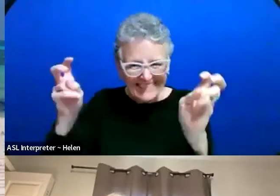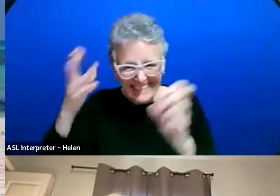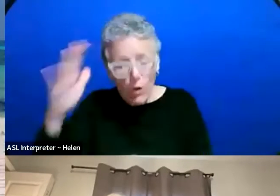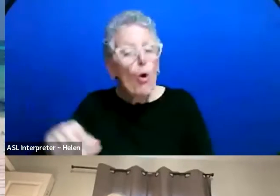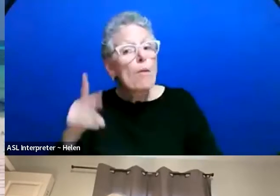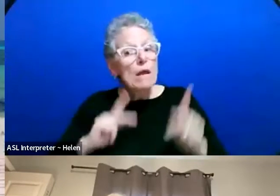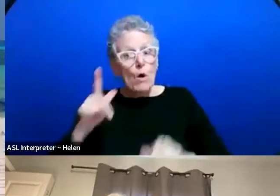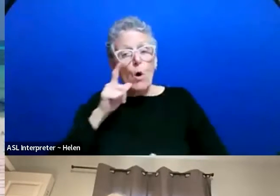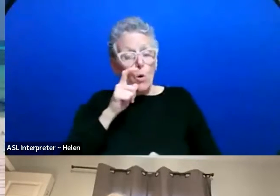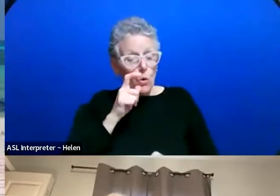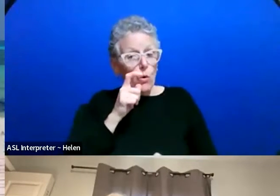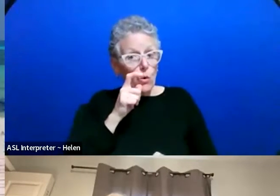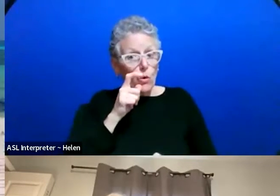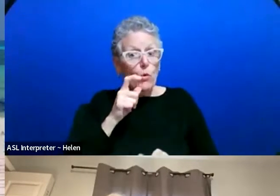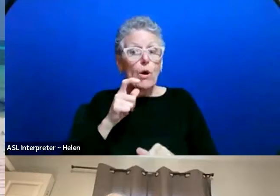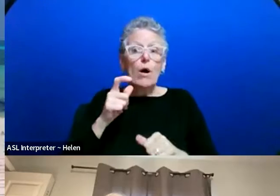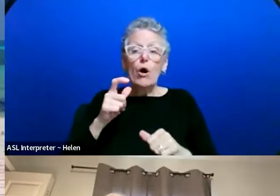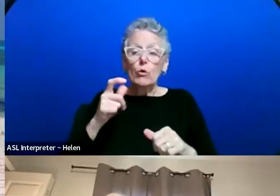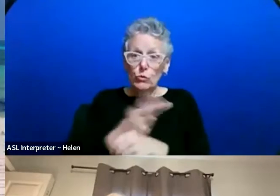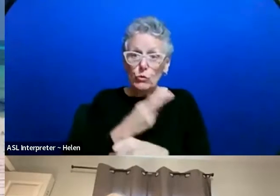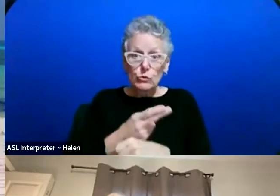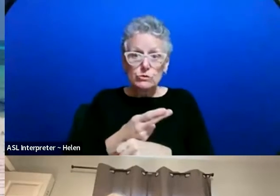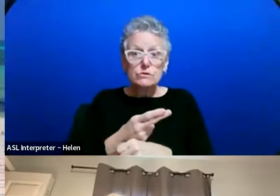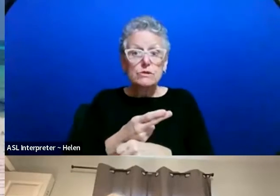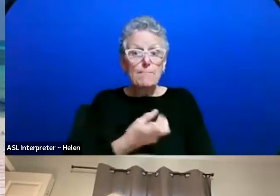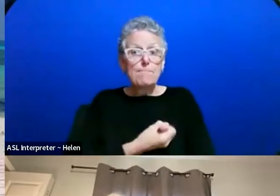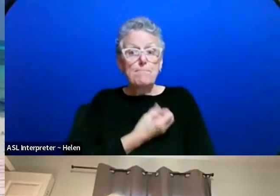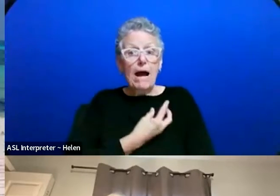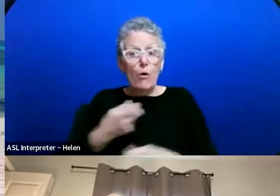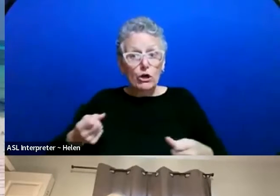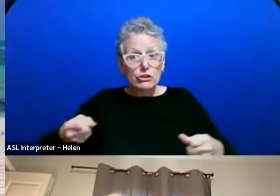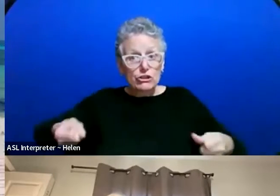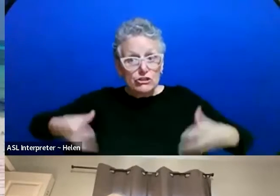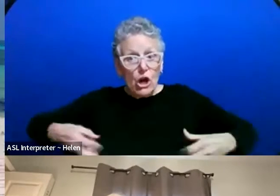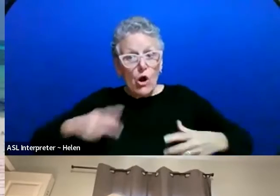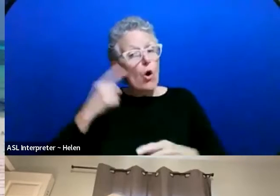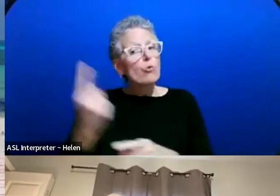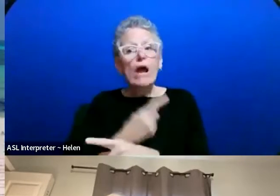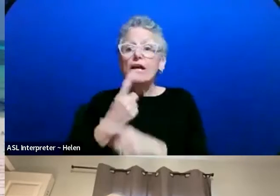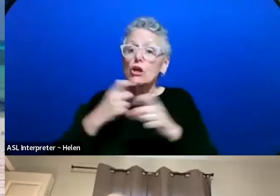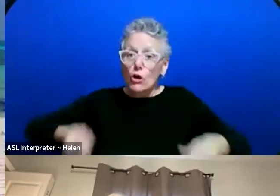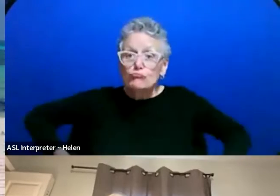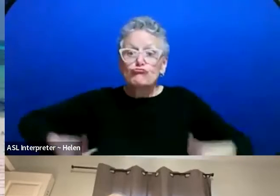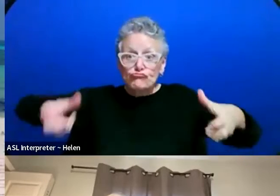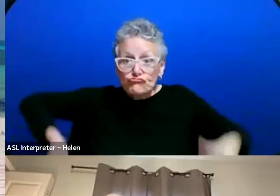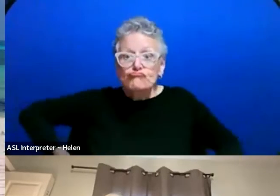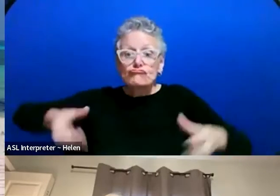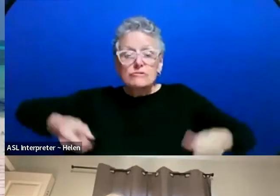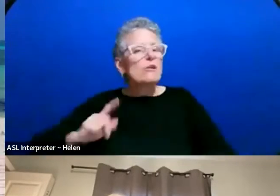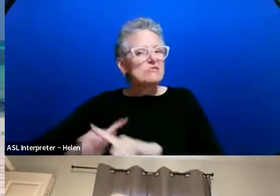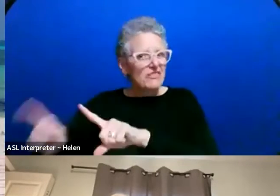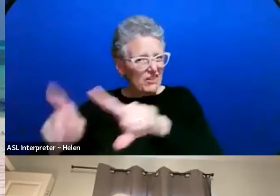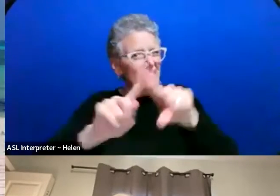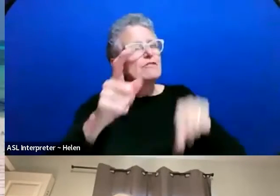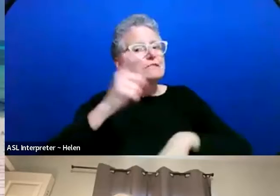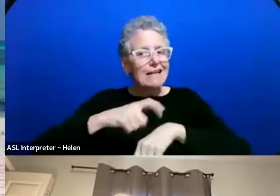chair or their regular manual chair. And so there are other opportunities to